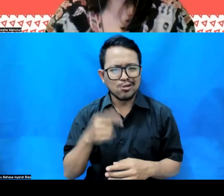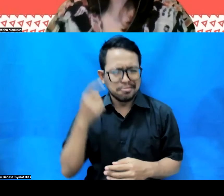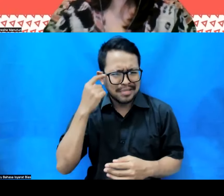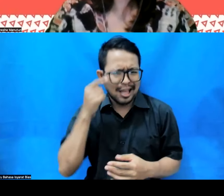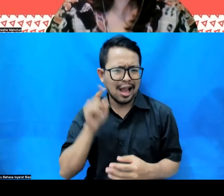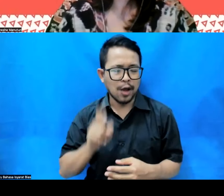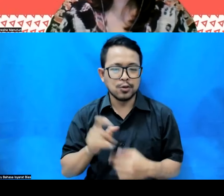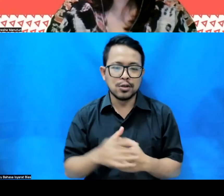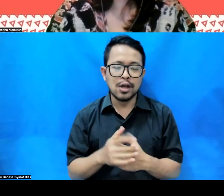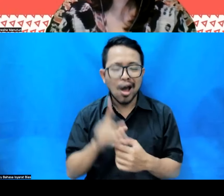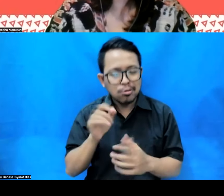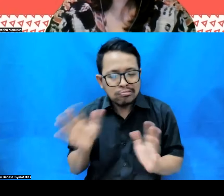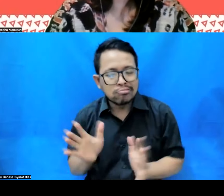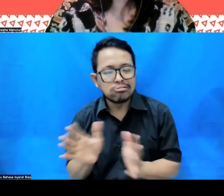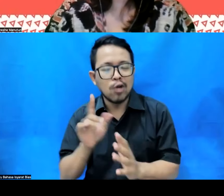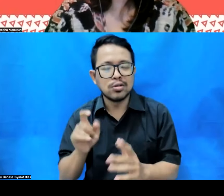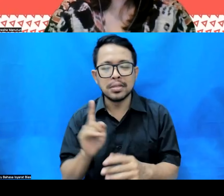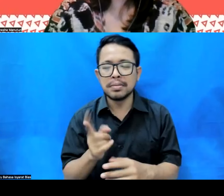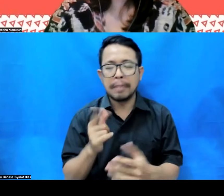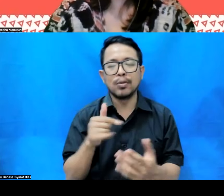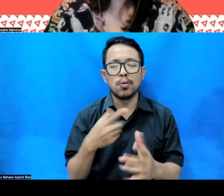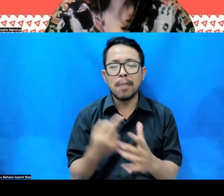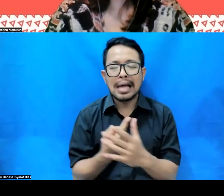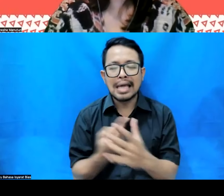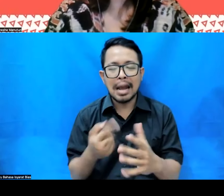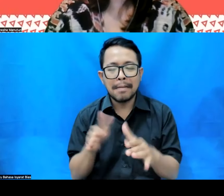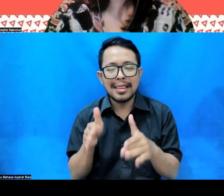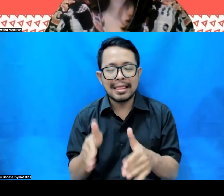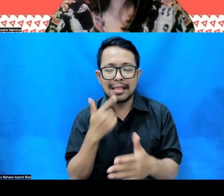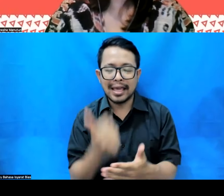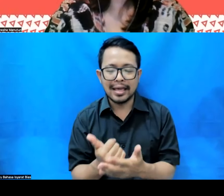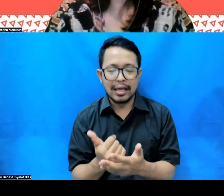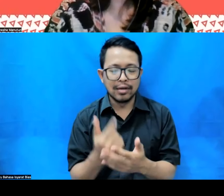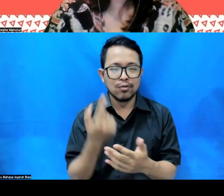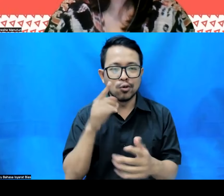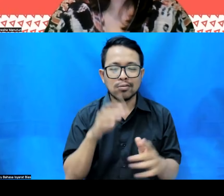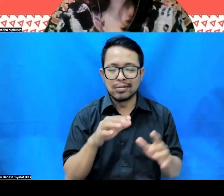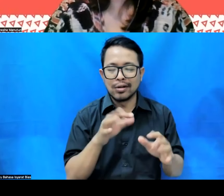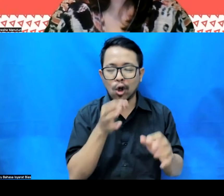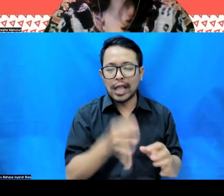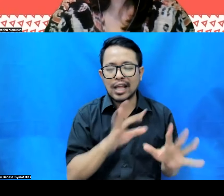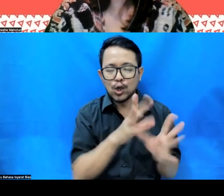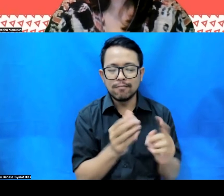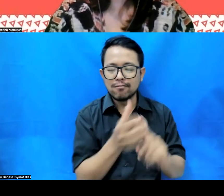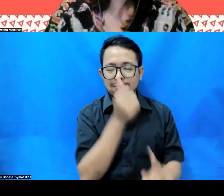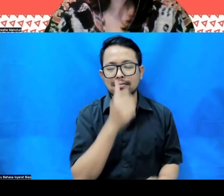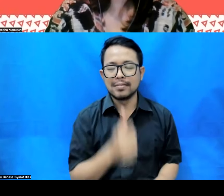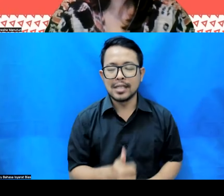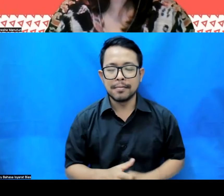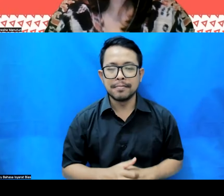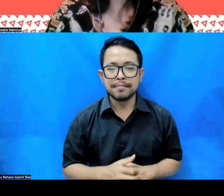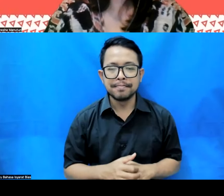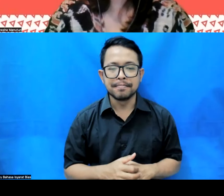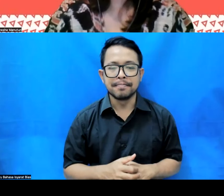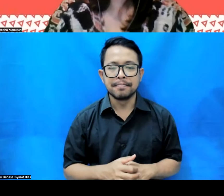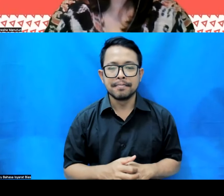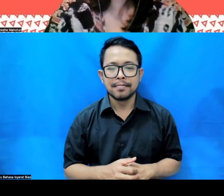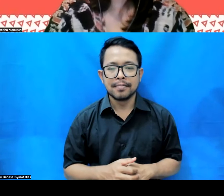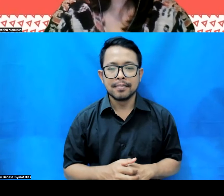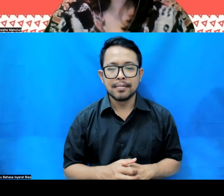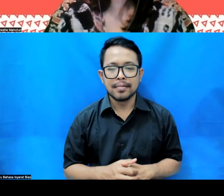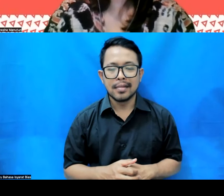which also needs to be considered and acknowledged, because this is also an important part in creating an inclusive city. And I would also like to mention